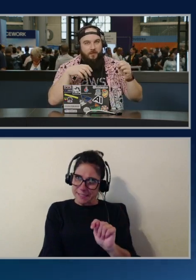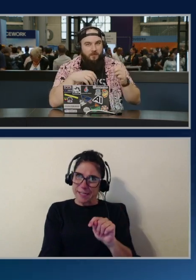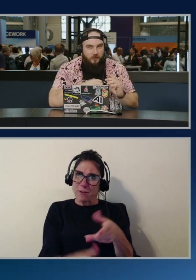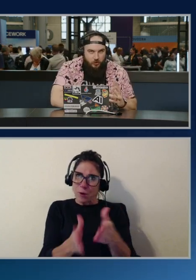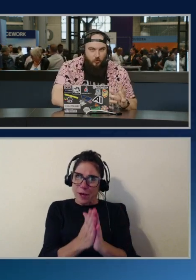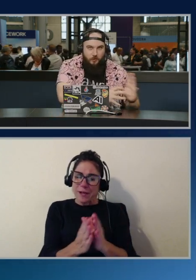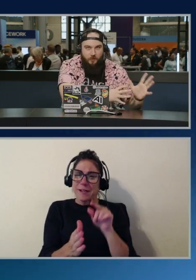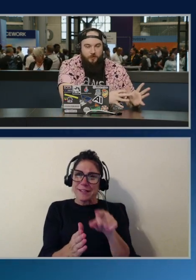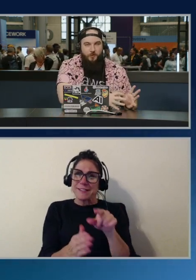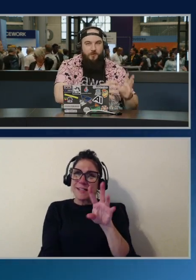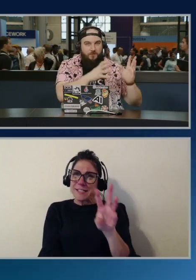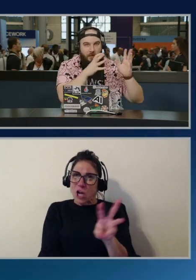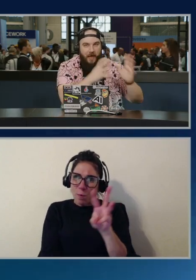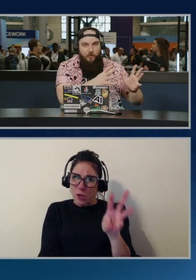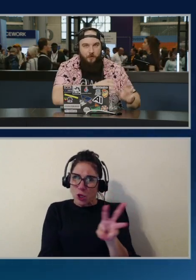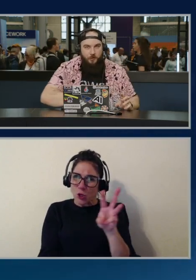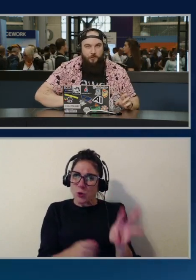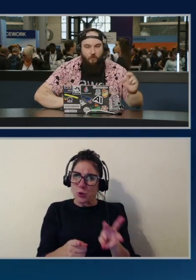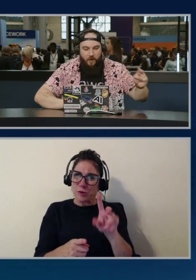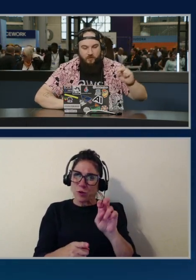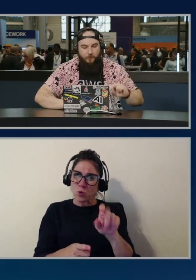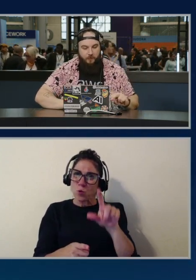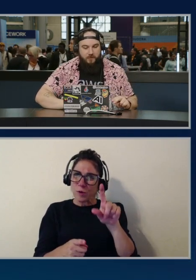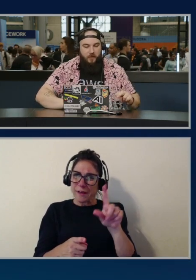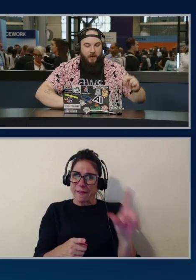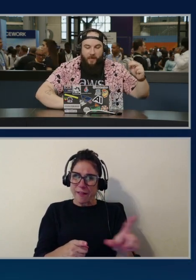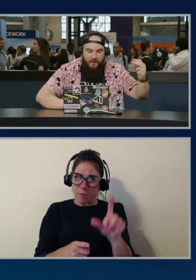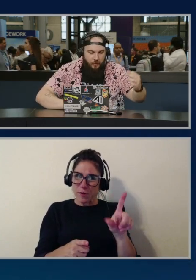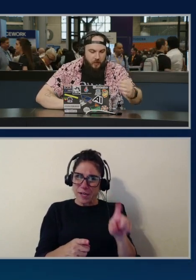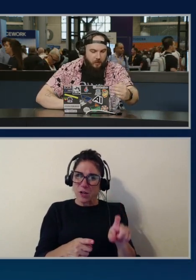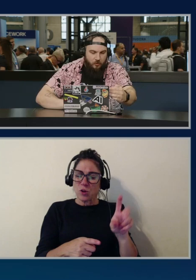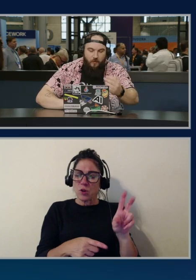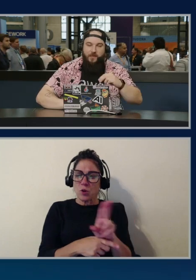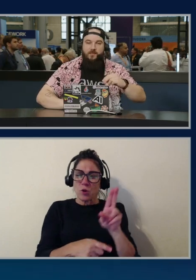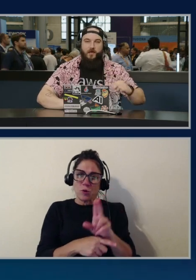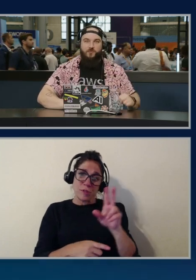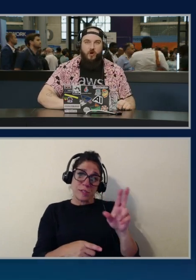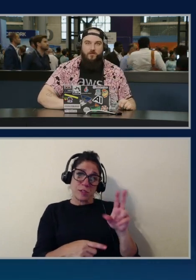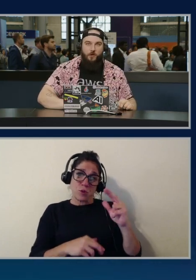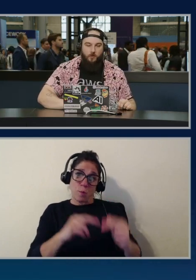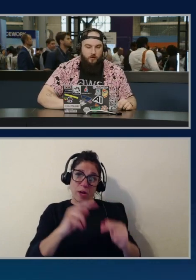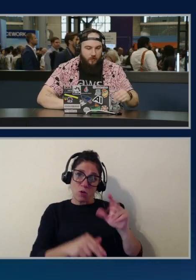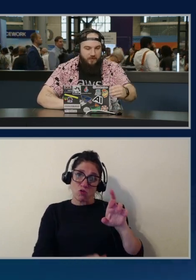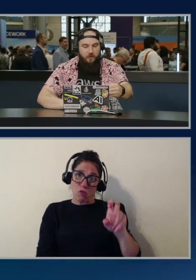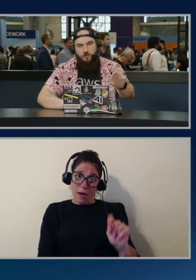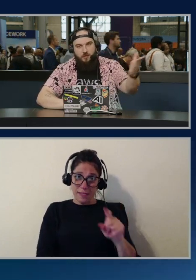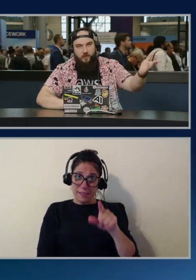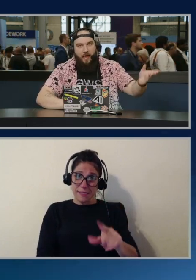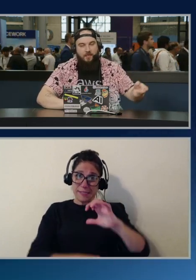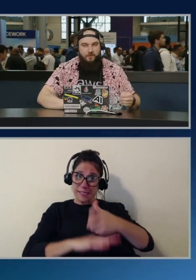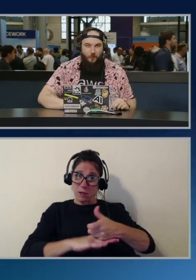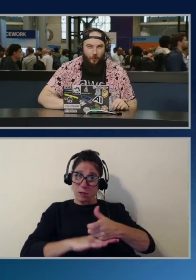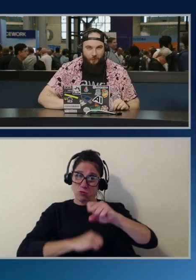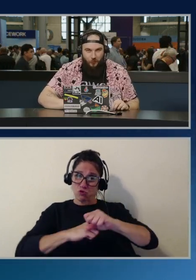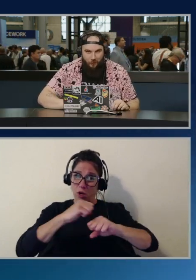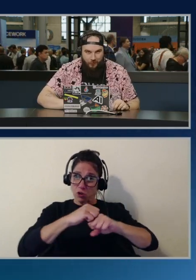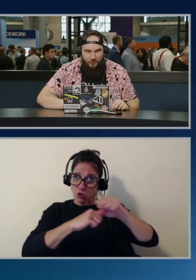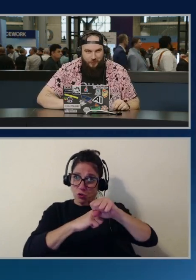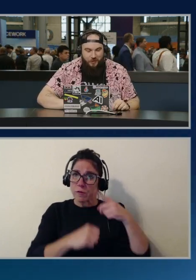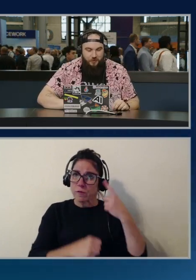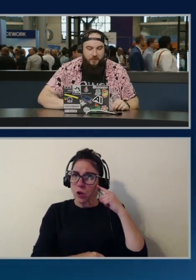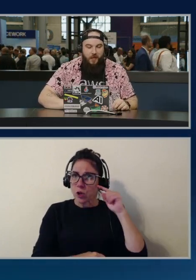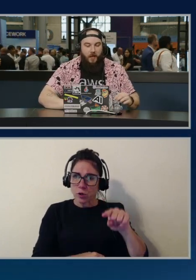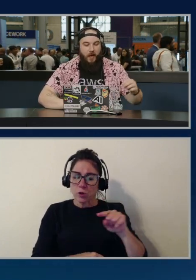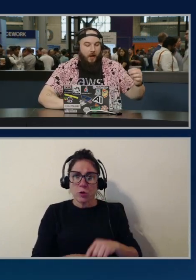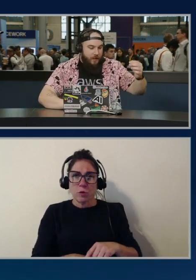is the tool you need to use, the library you need to use for Rust to build this, and actually creates a struct for you. Which is a class for all of you